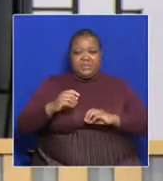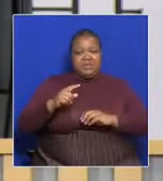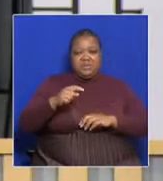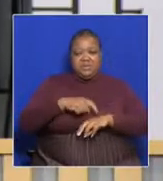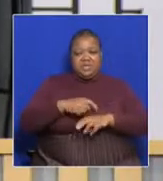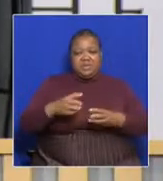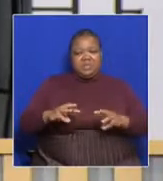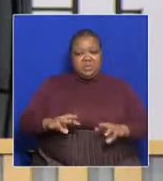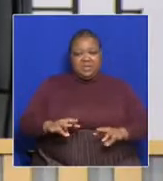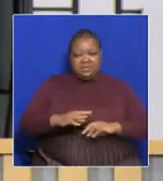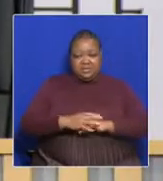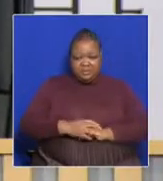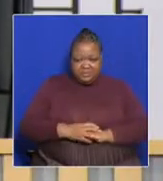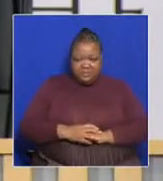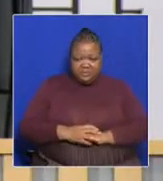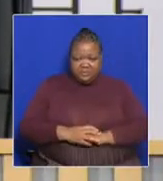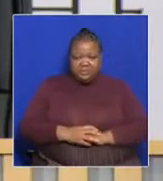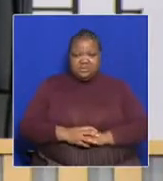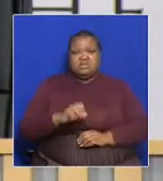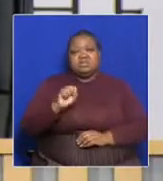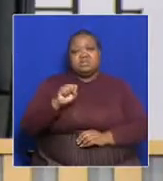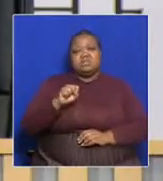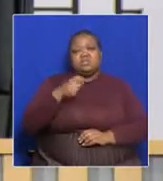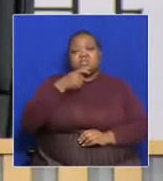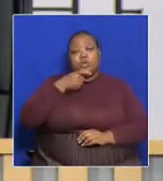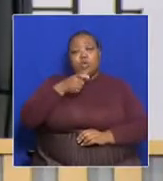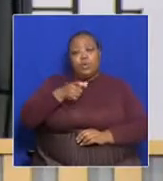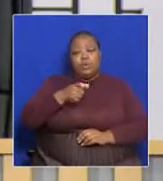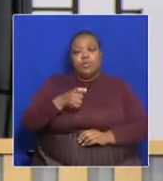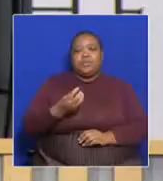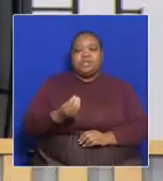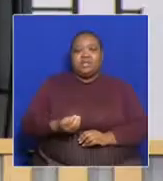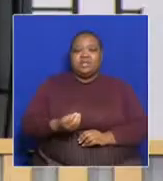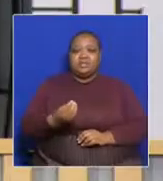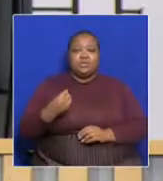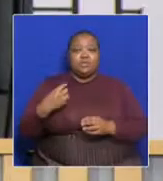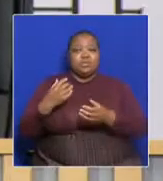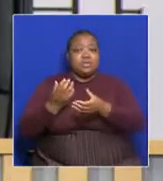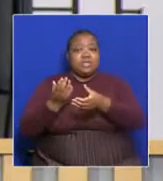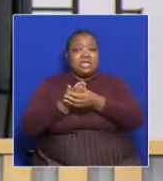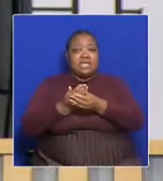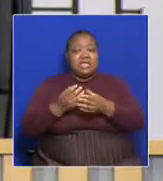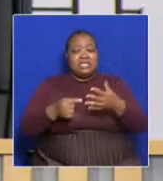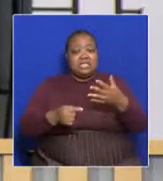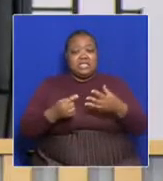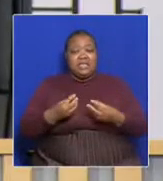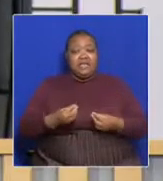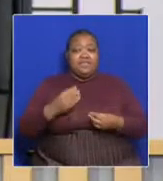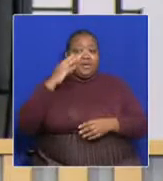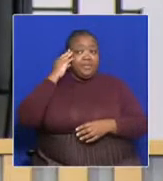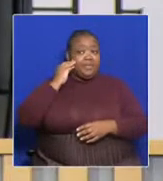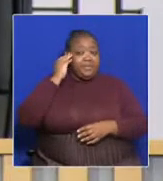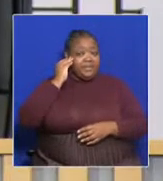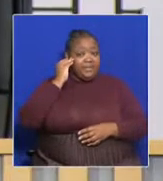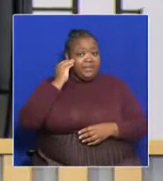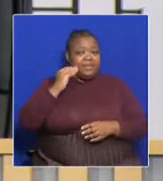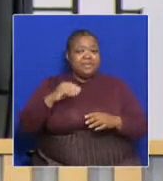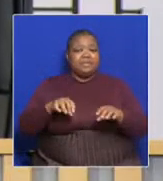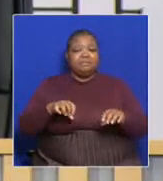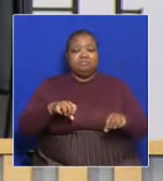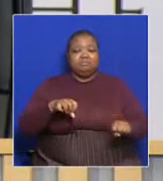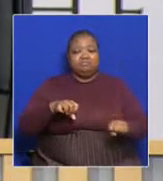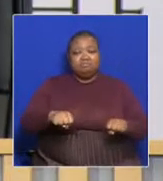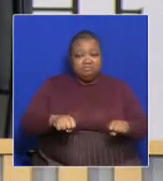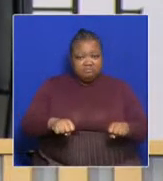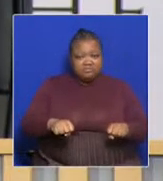Yes, and I'll also add a comment to that, Commissioner. Yes. We've had cases where our members have taken, on these seizures as well, taken